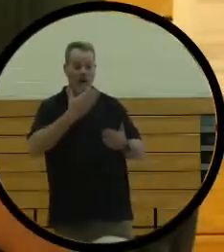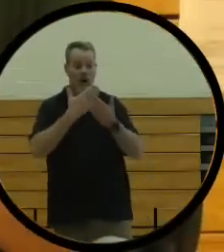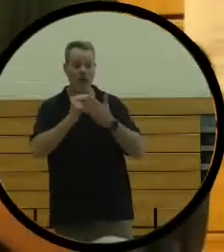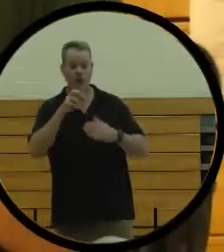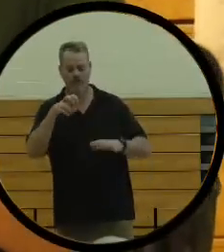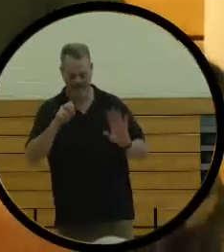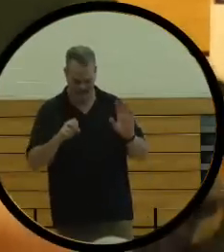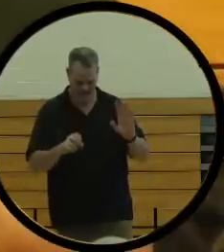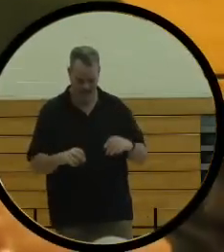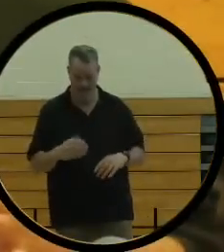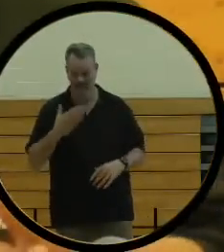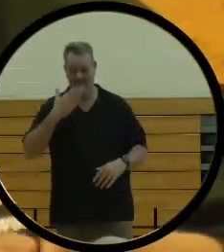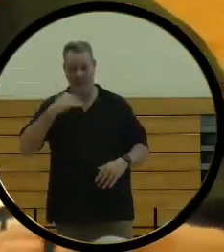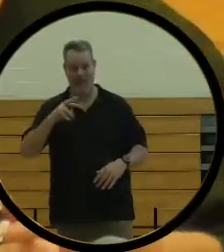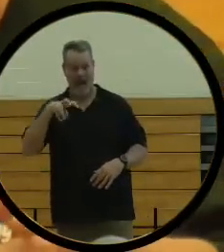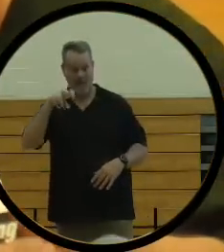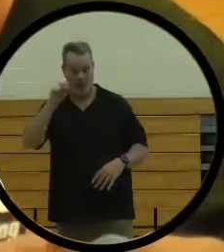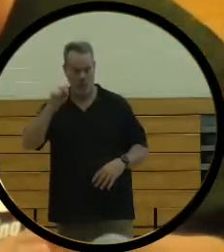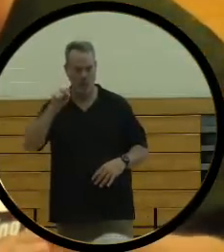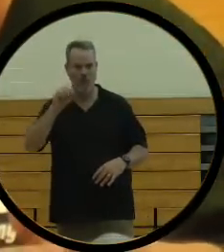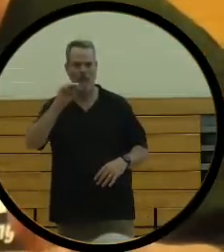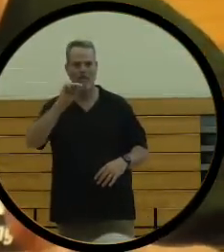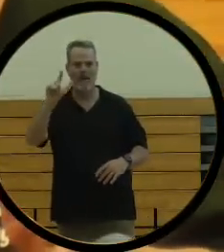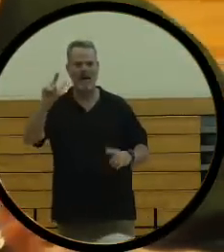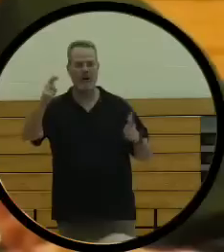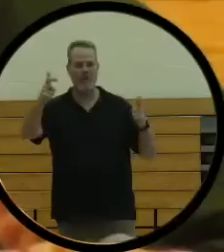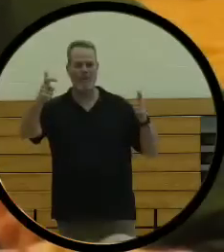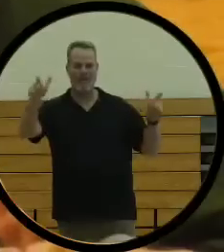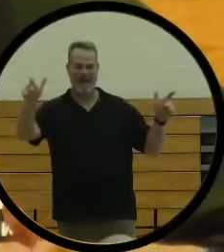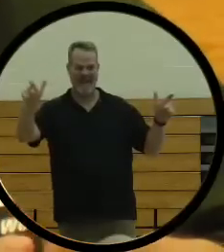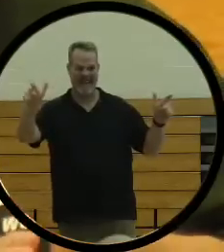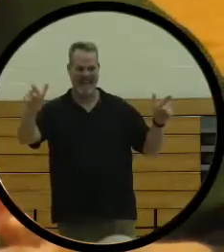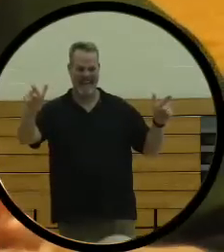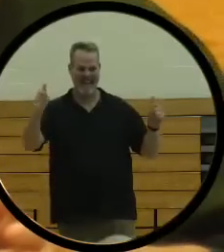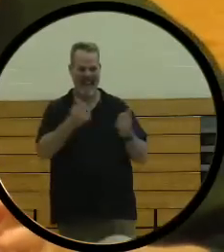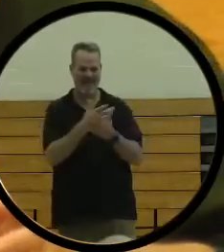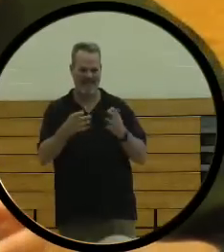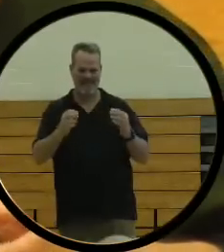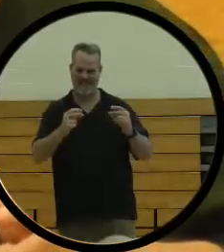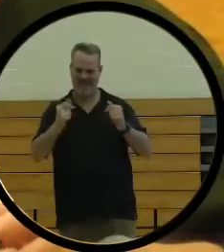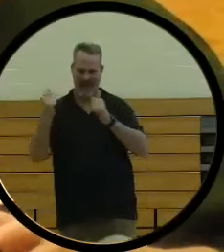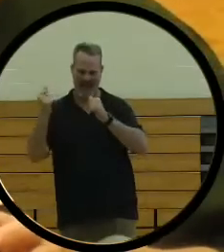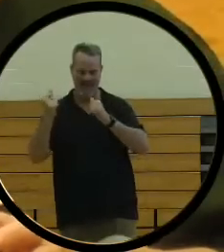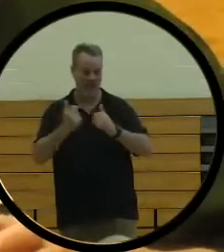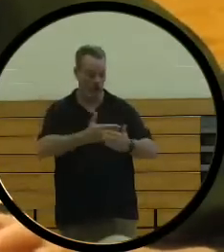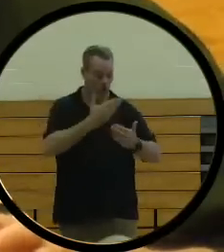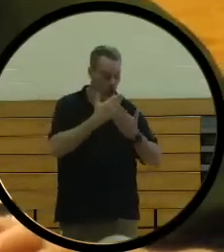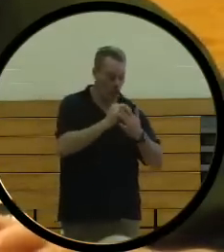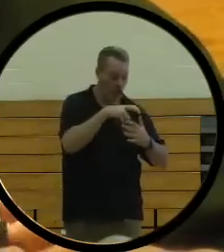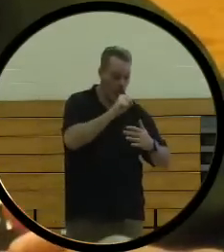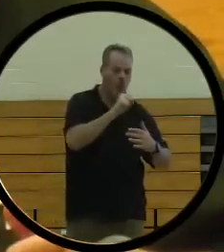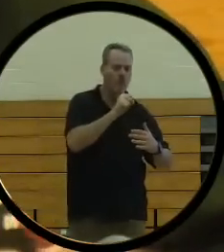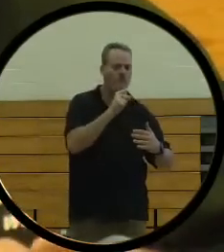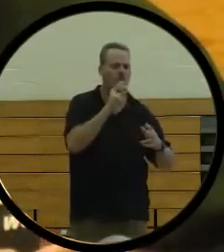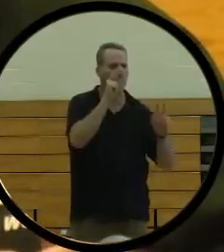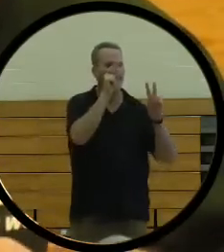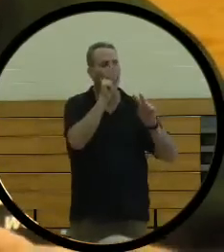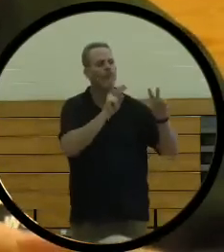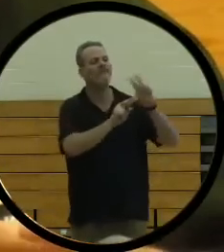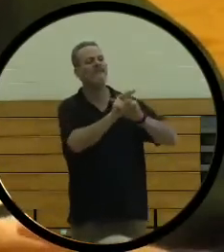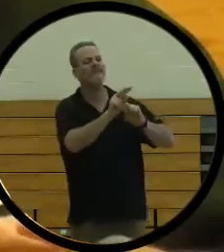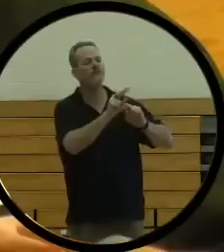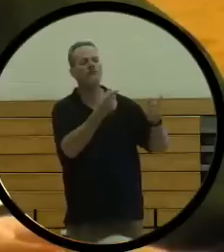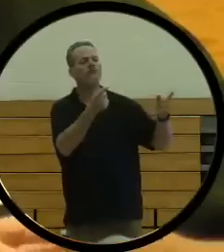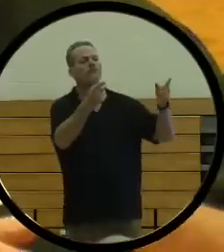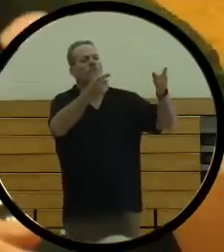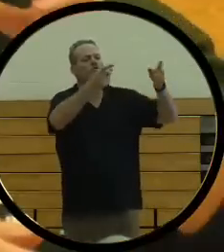Mauna Loa is big and it does things really fast, right? The good news is it's pretty predictable and in your face about what